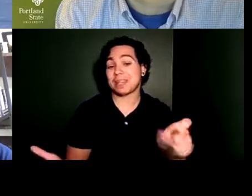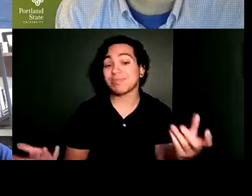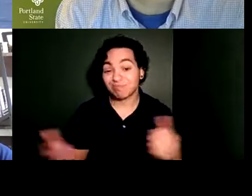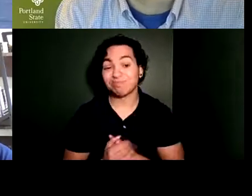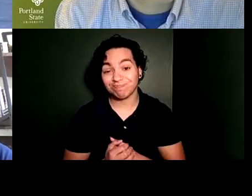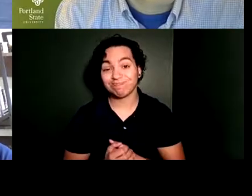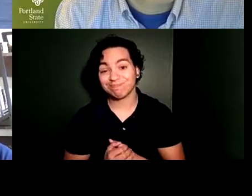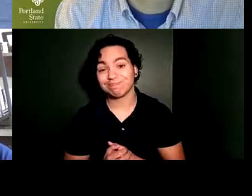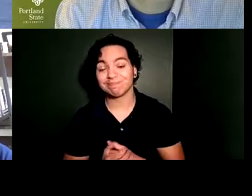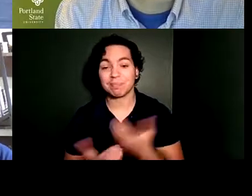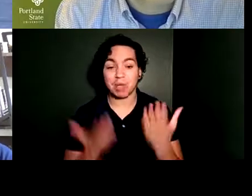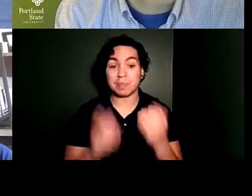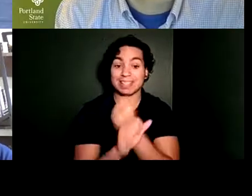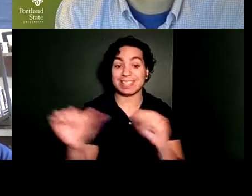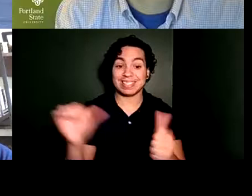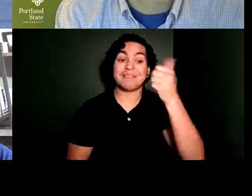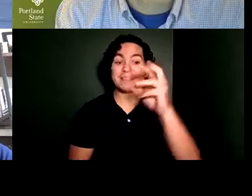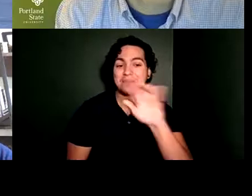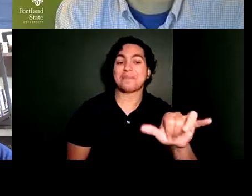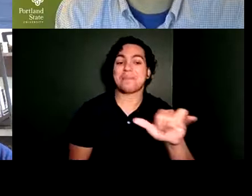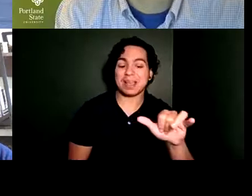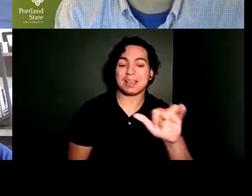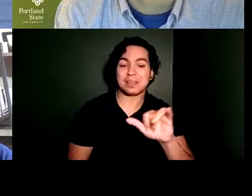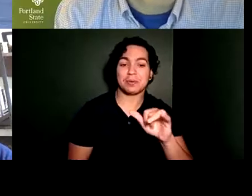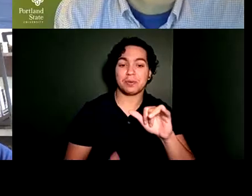think it's probably the safest way to enable